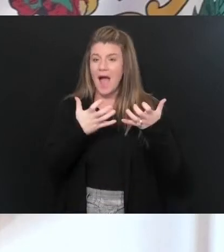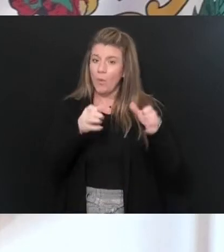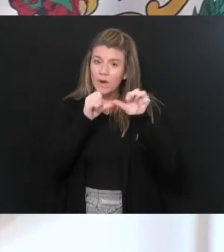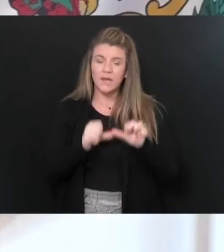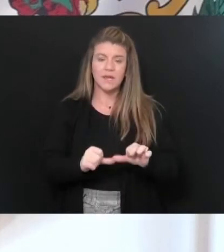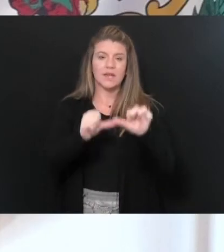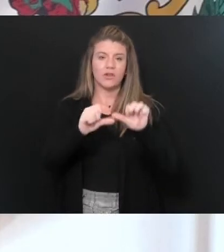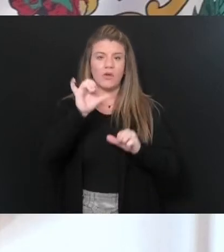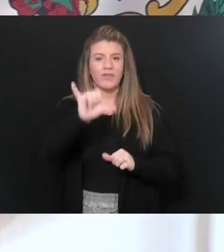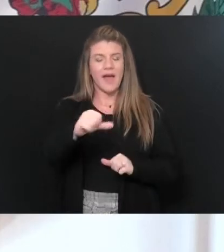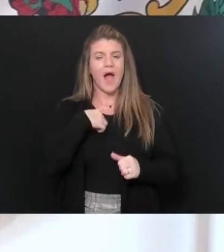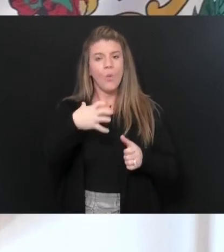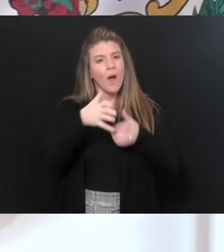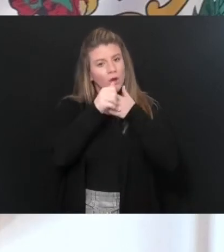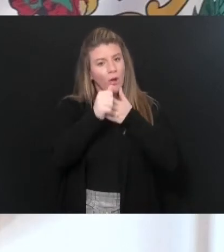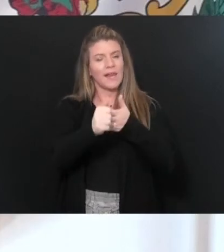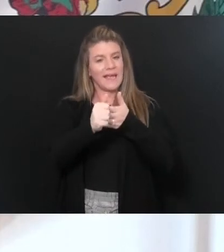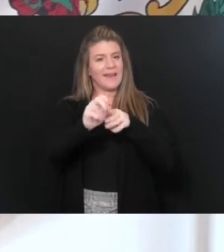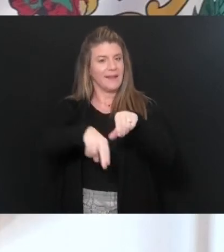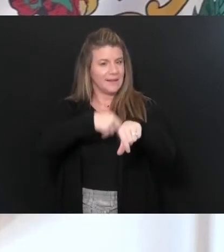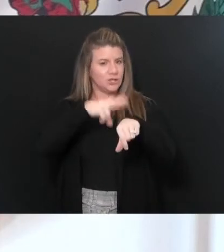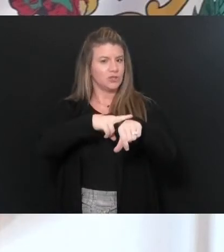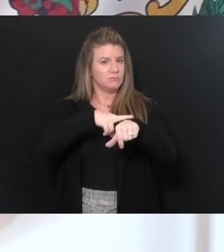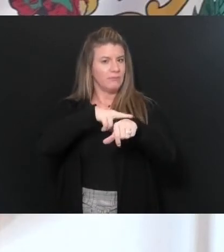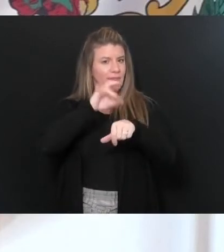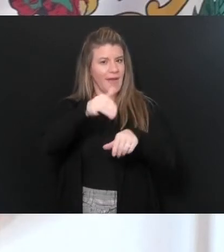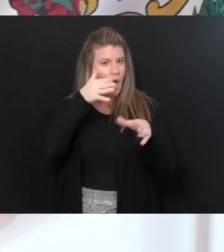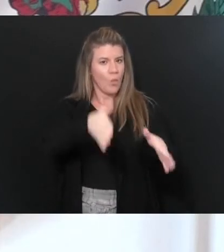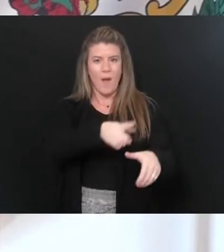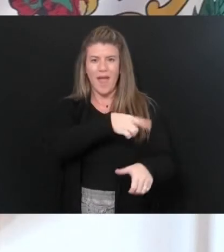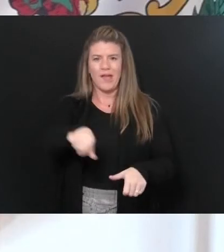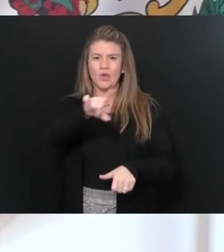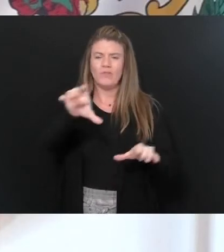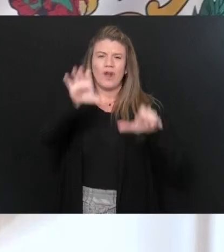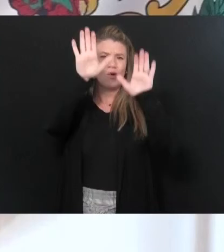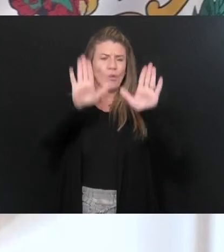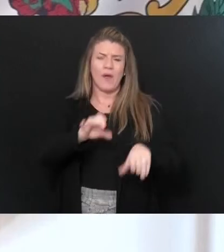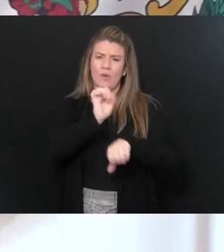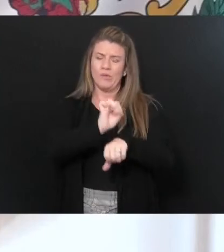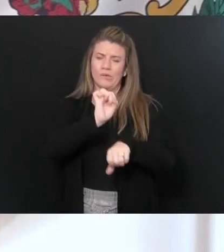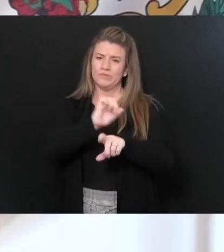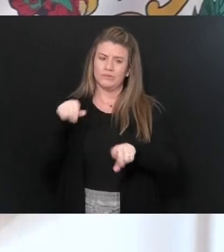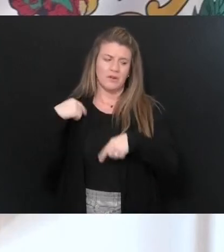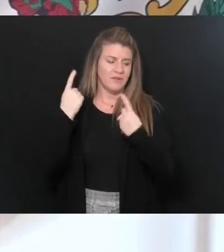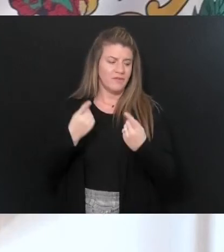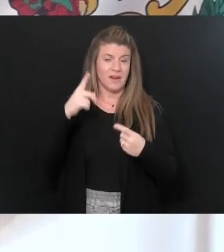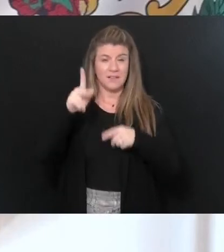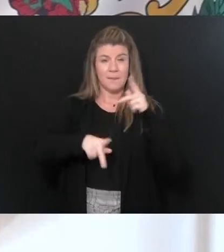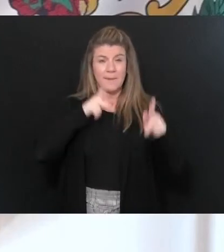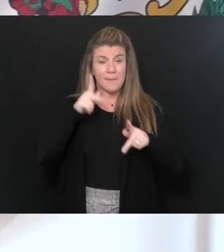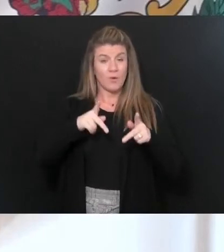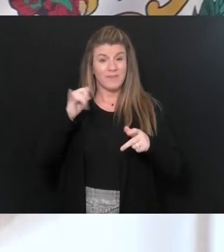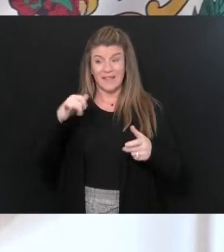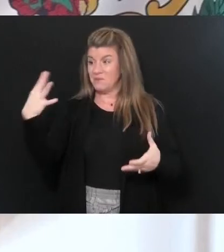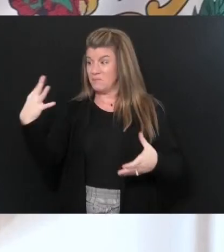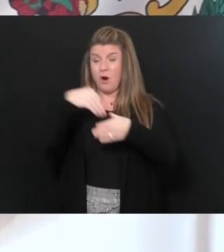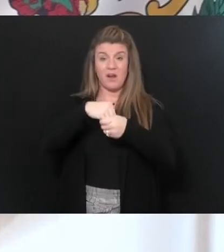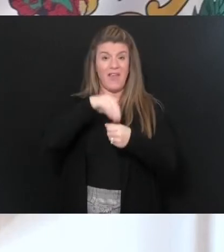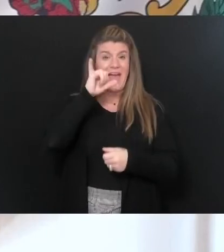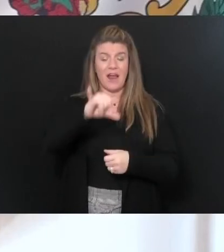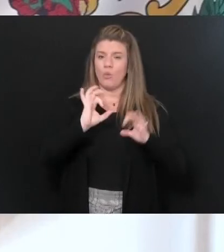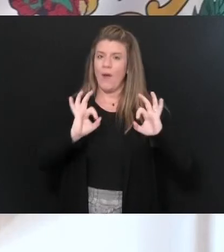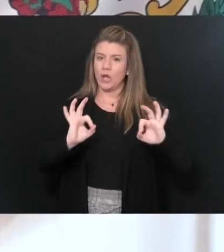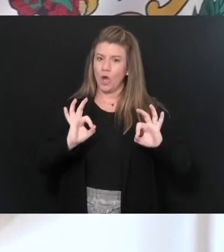want to continue to lead the nation in every way. And you've done great, West Virginia, and all the people that have been a part of this. Way to go.